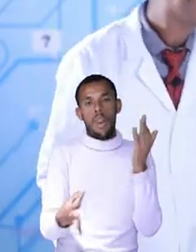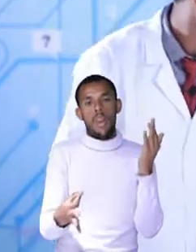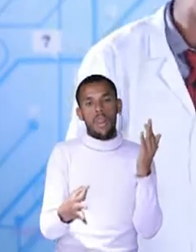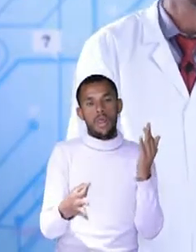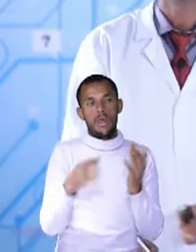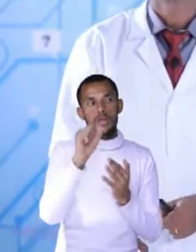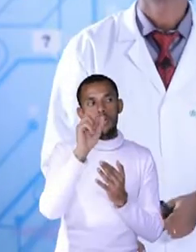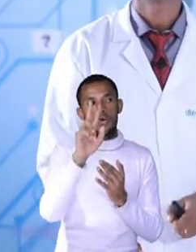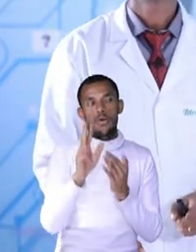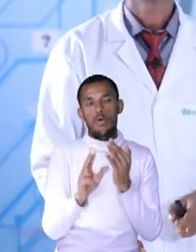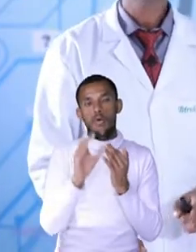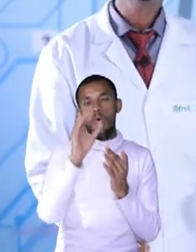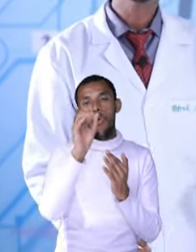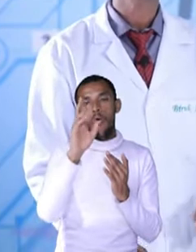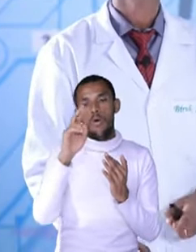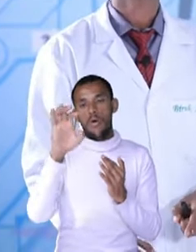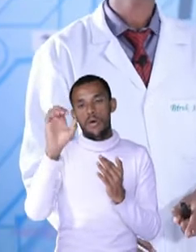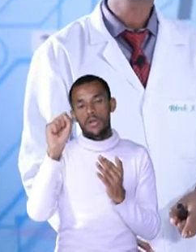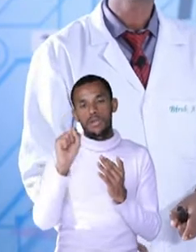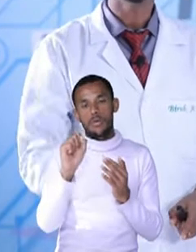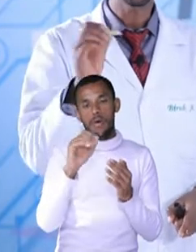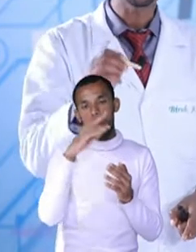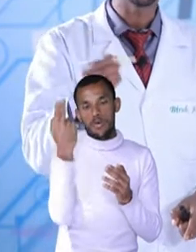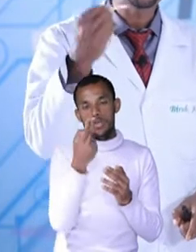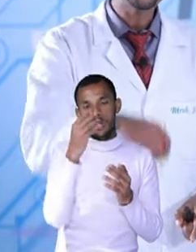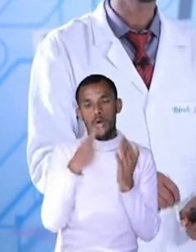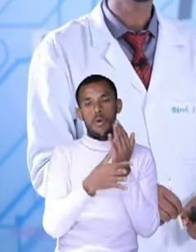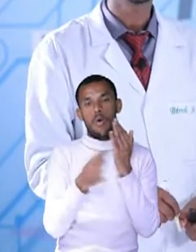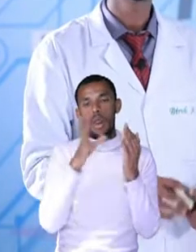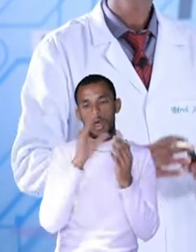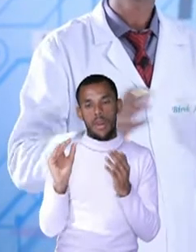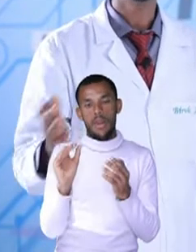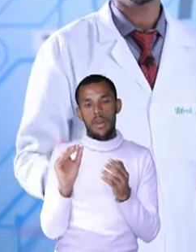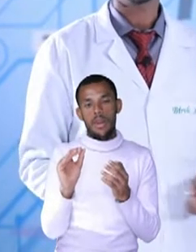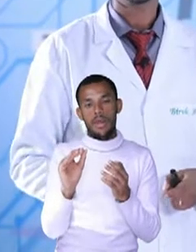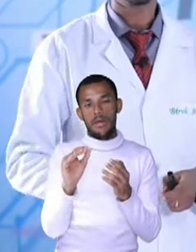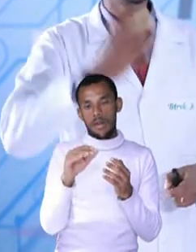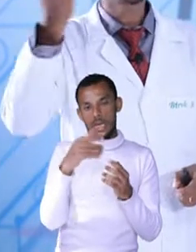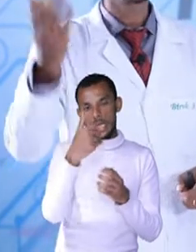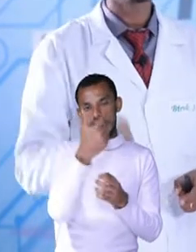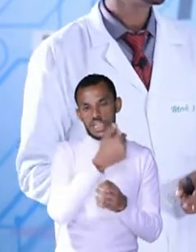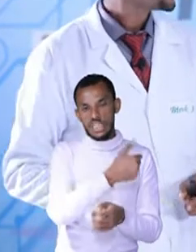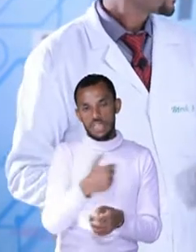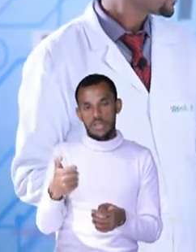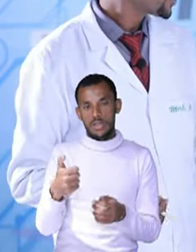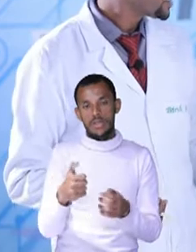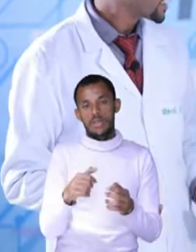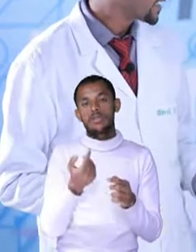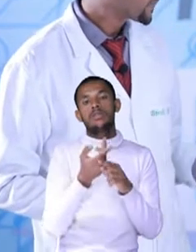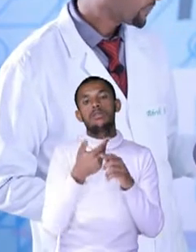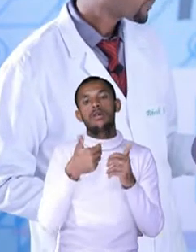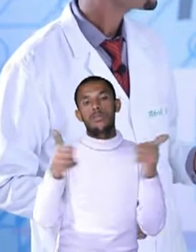froze flotation is sulfide ores. Sulfide ores, by using of oil and detergent, can be separated by using of